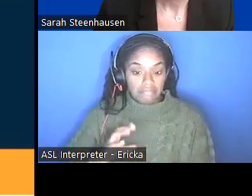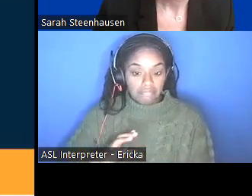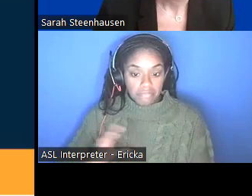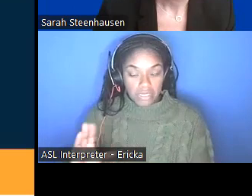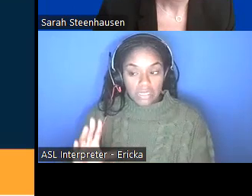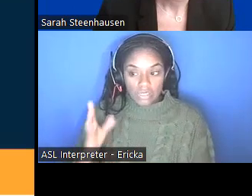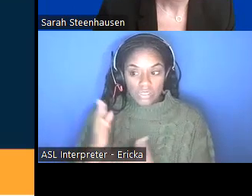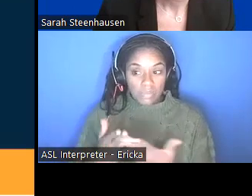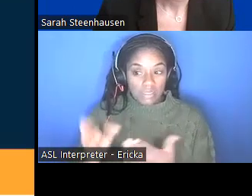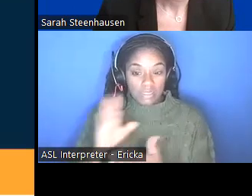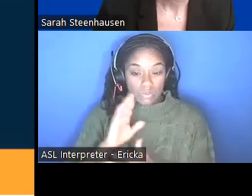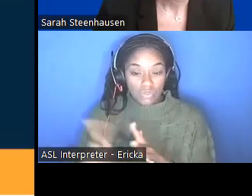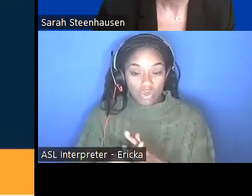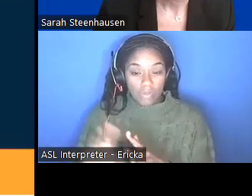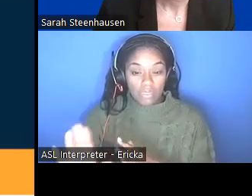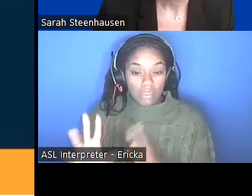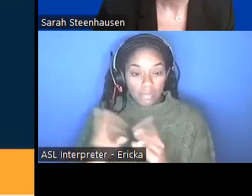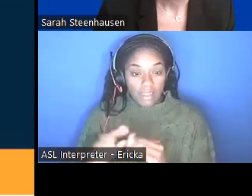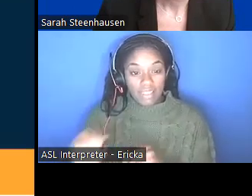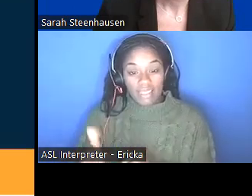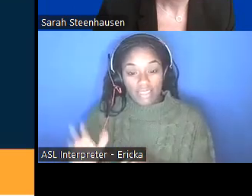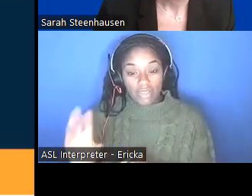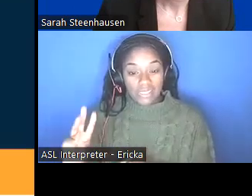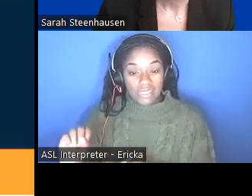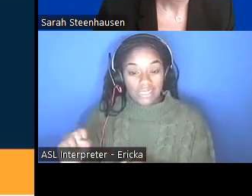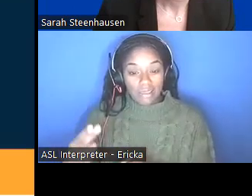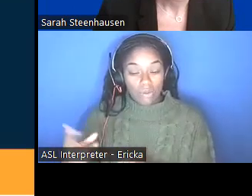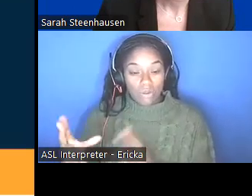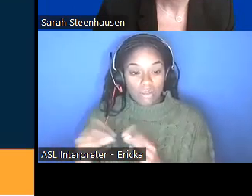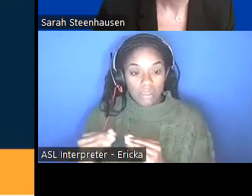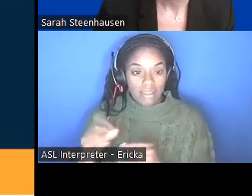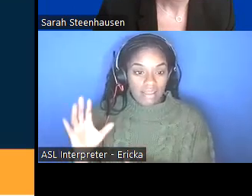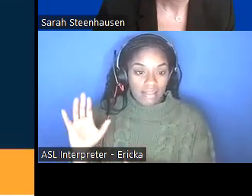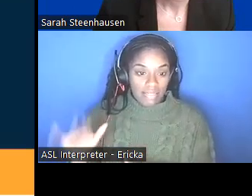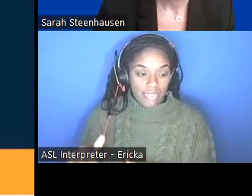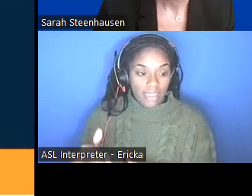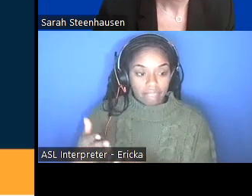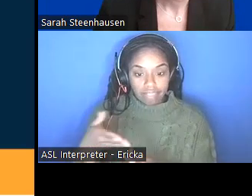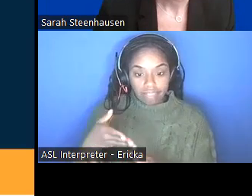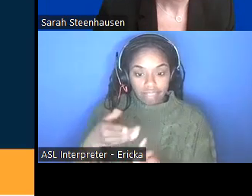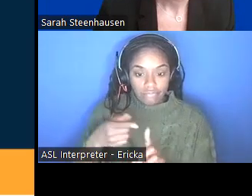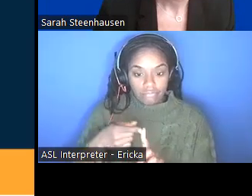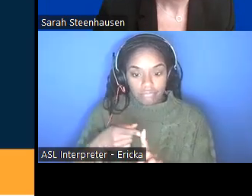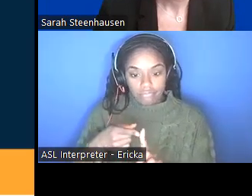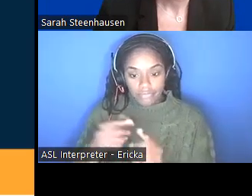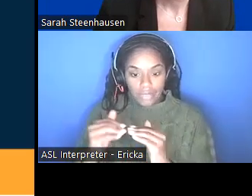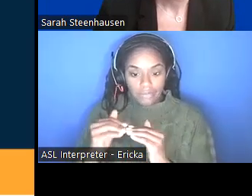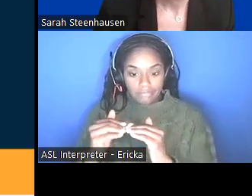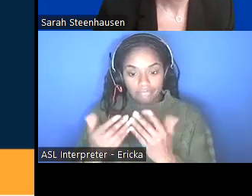The other 6 stakeholder meetings that are kind of a spinoff of the master plan for aging, and those